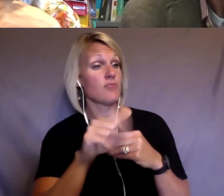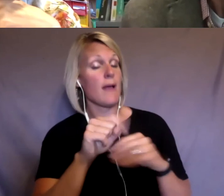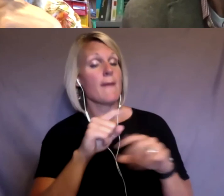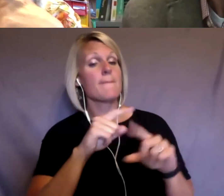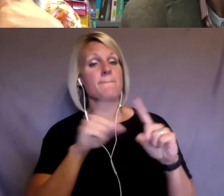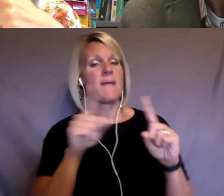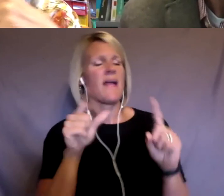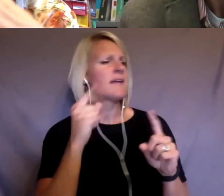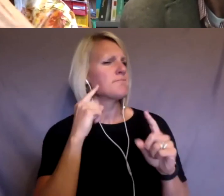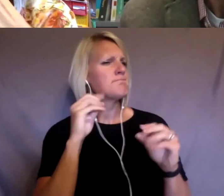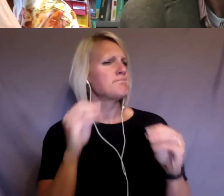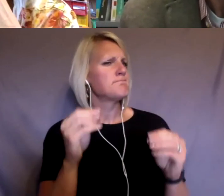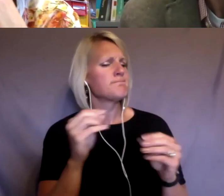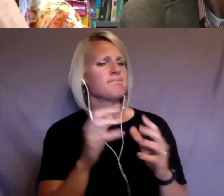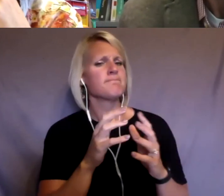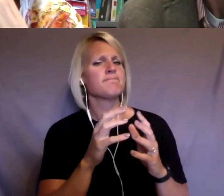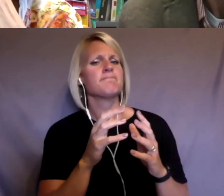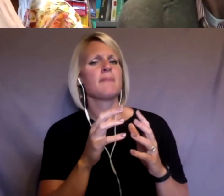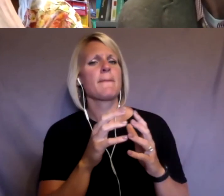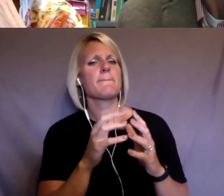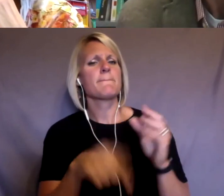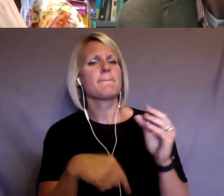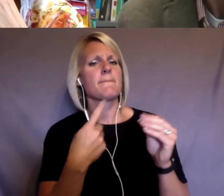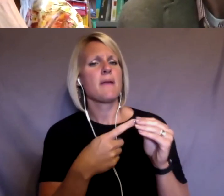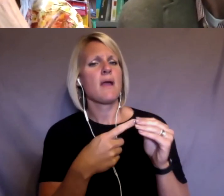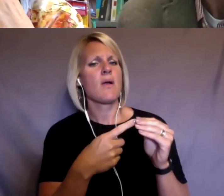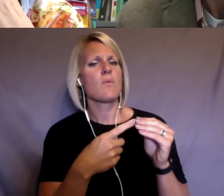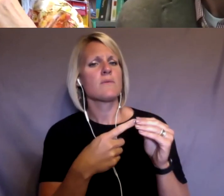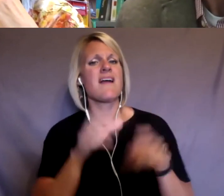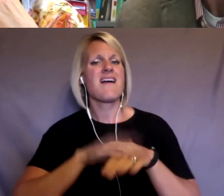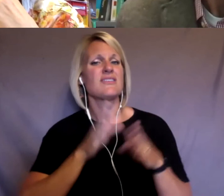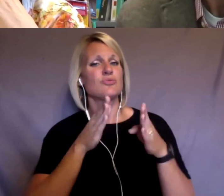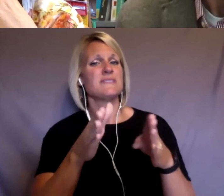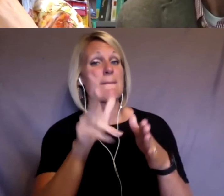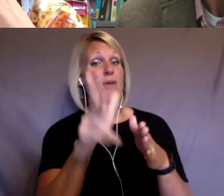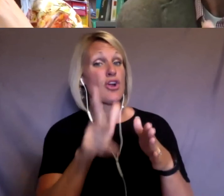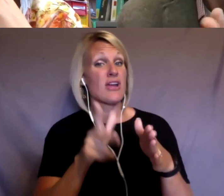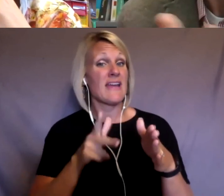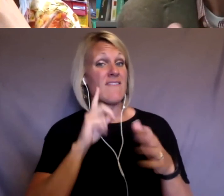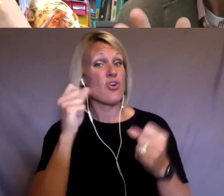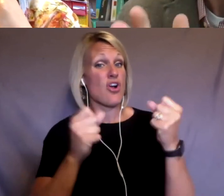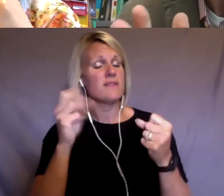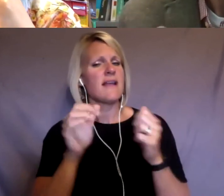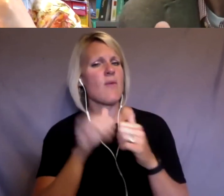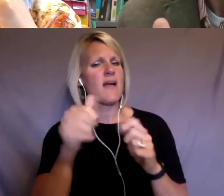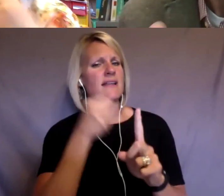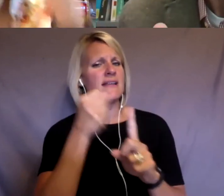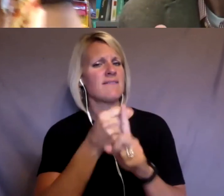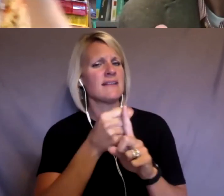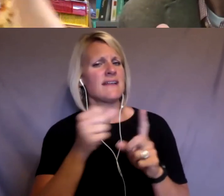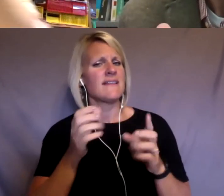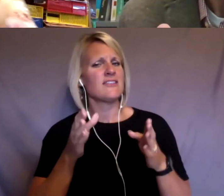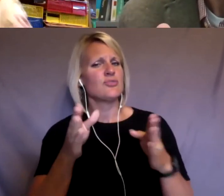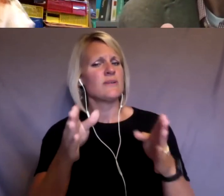from you about on-street parking for automobiles and how that has affected the street